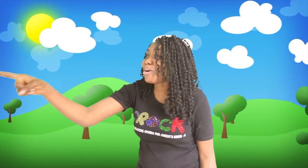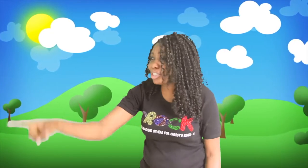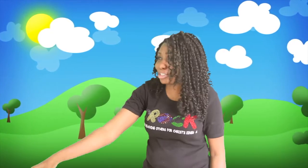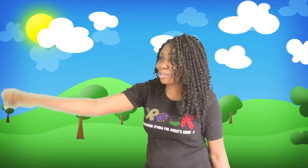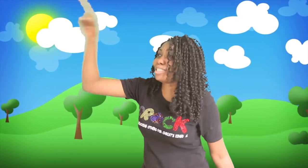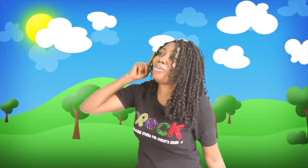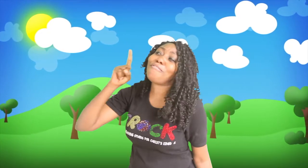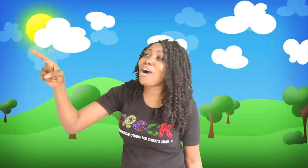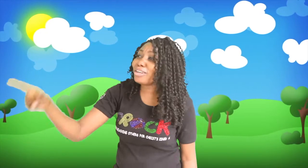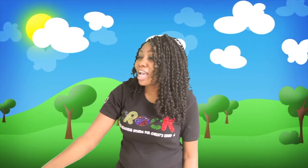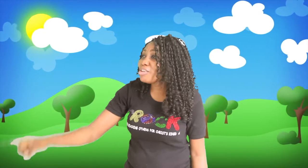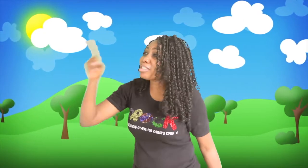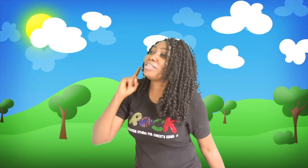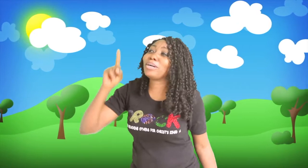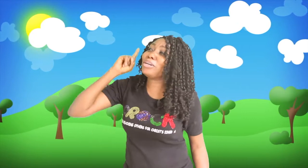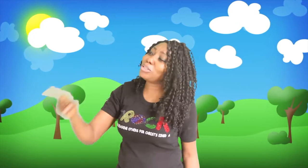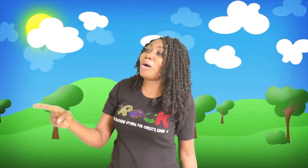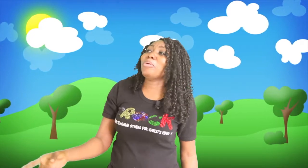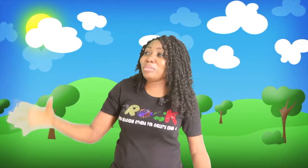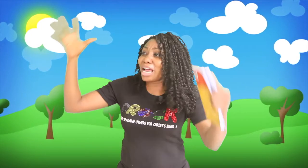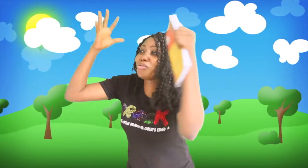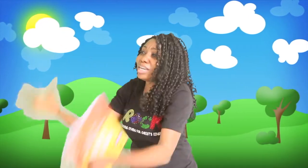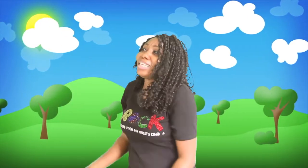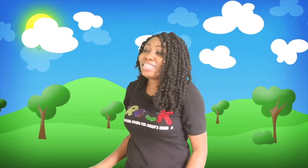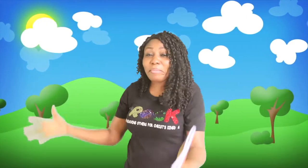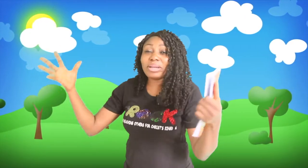your fault, Jesus, it's your fault. You said you were going to come